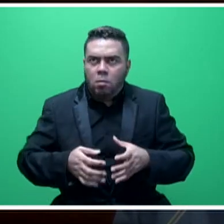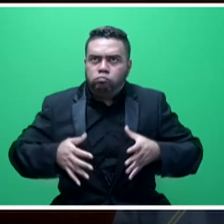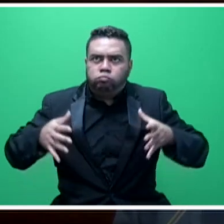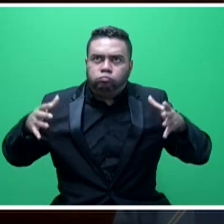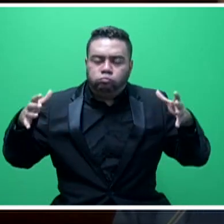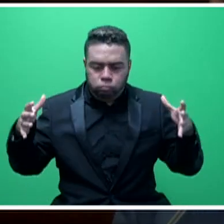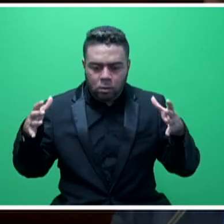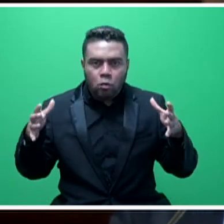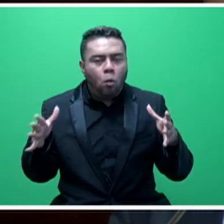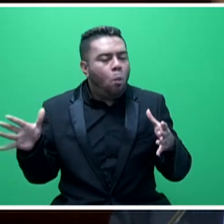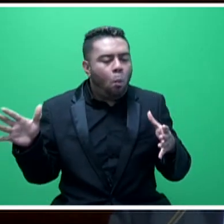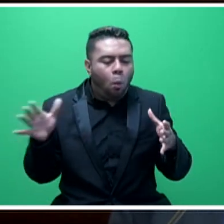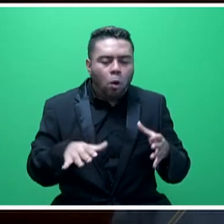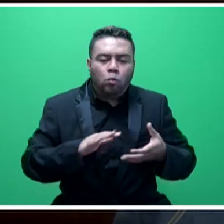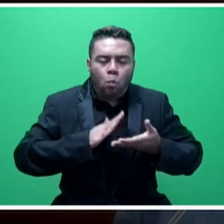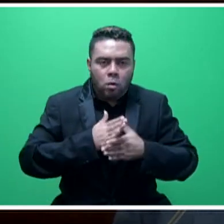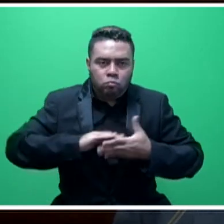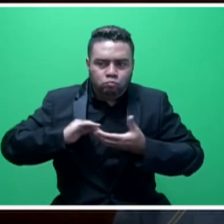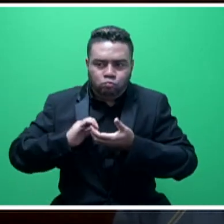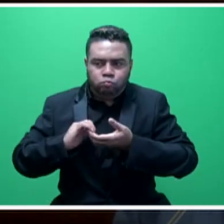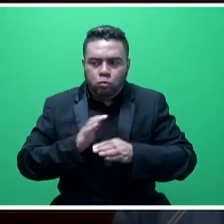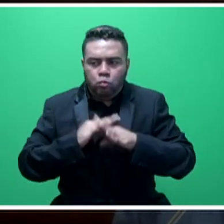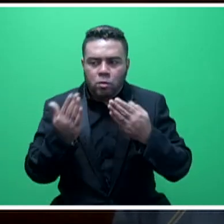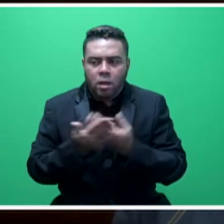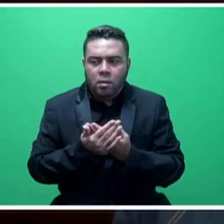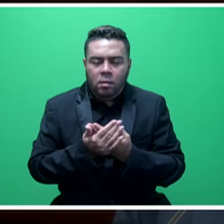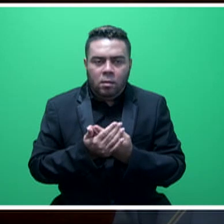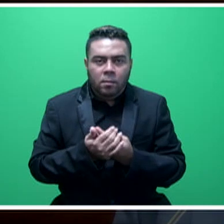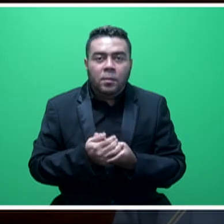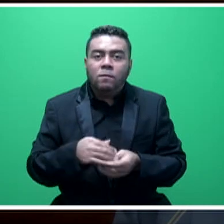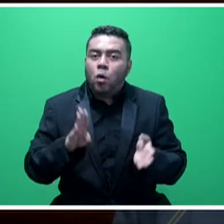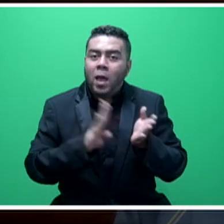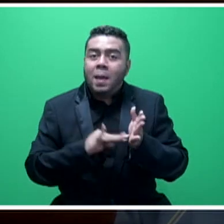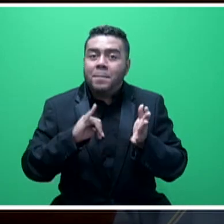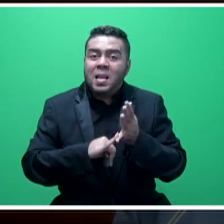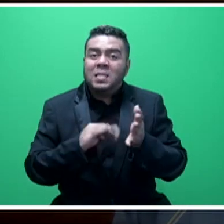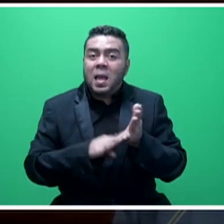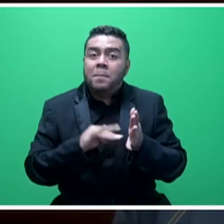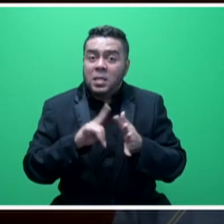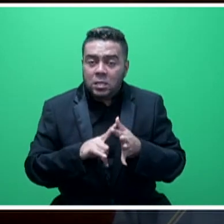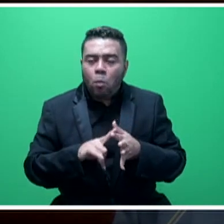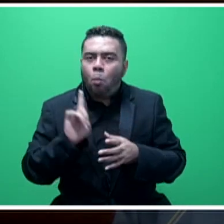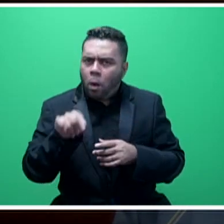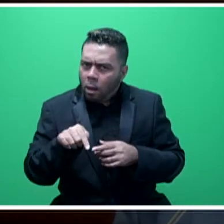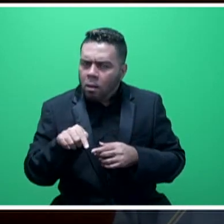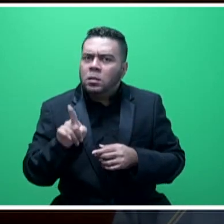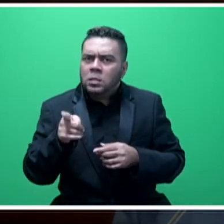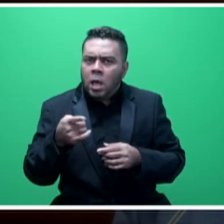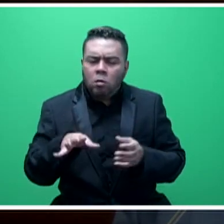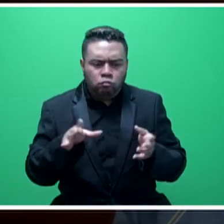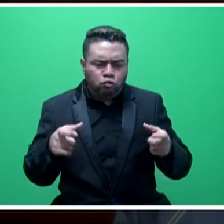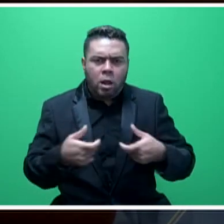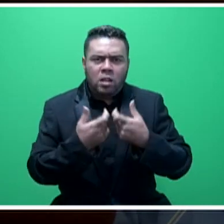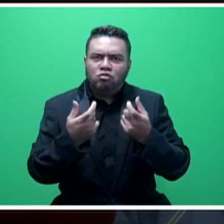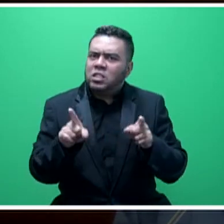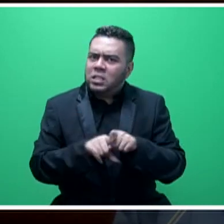by all to survive and thrive in the new normal of tourism. With respect to MSMEs, Mr. Speaker, sir, MSMEs commonly face challenges such